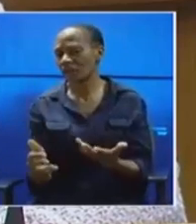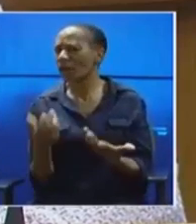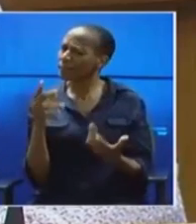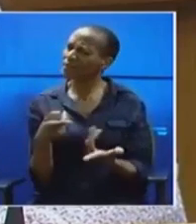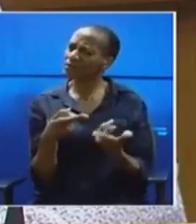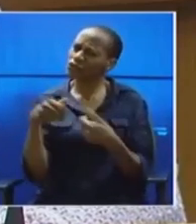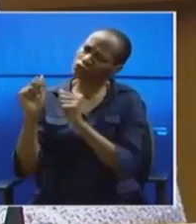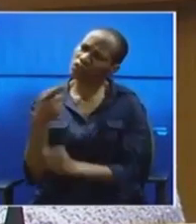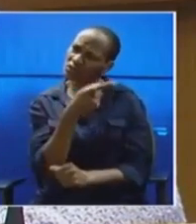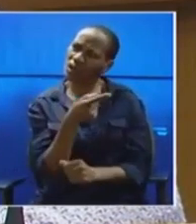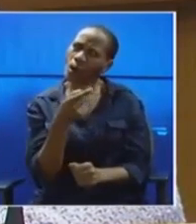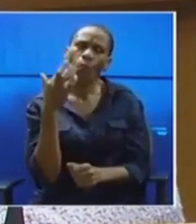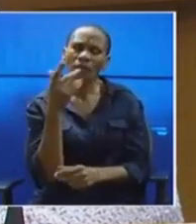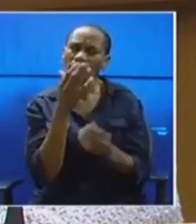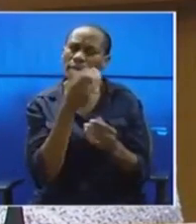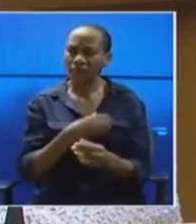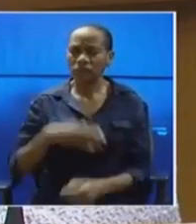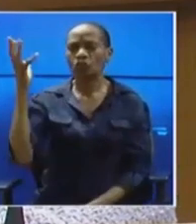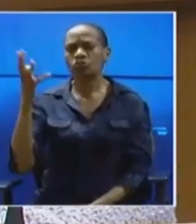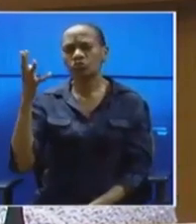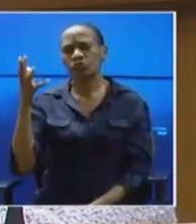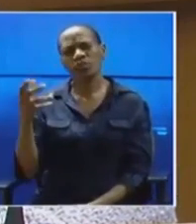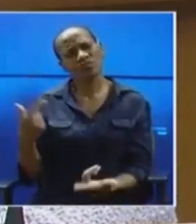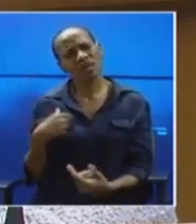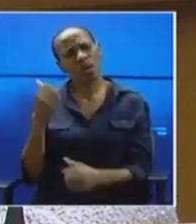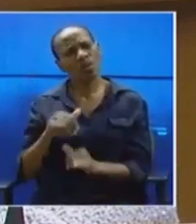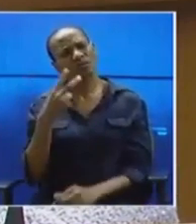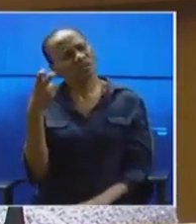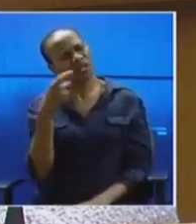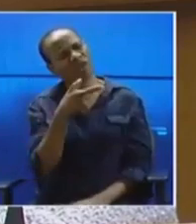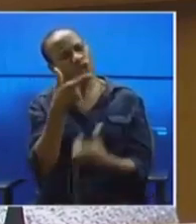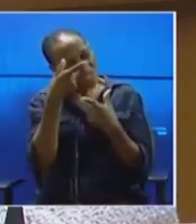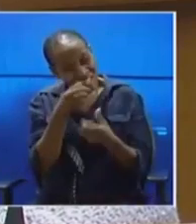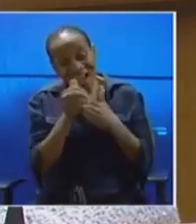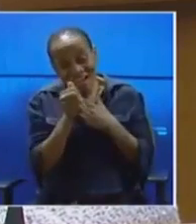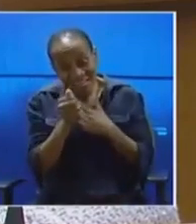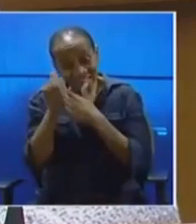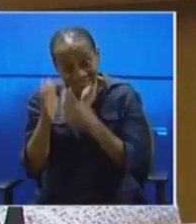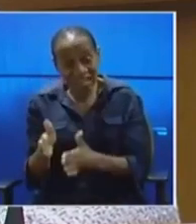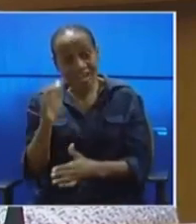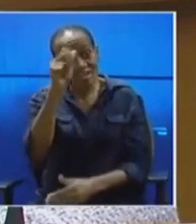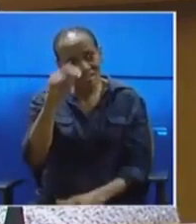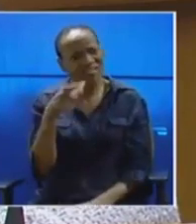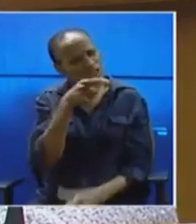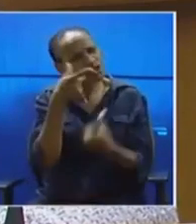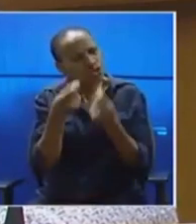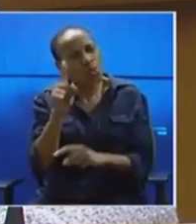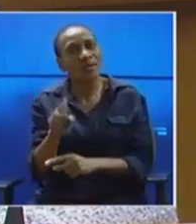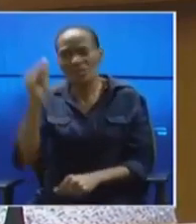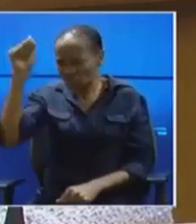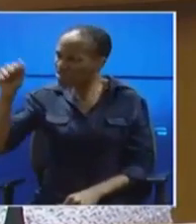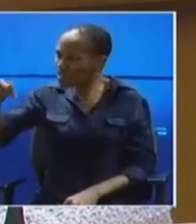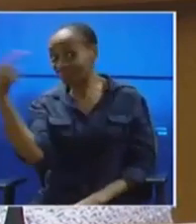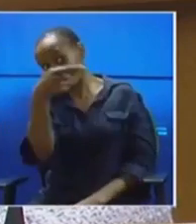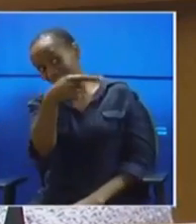Chair, was what he will do as leader of the ANC to hold, he